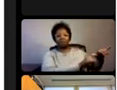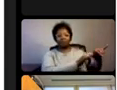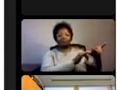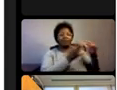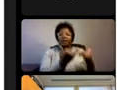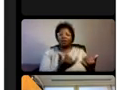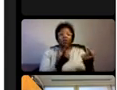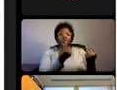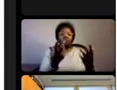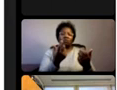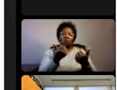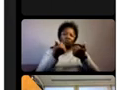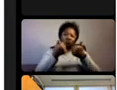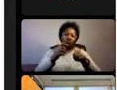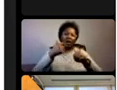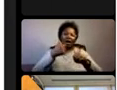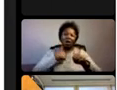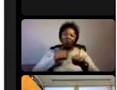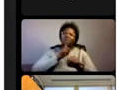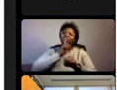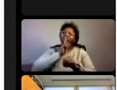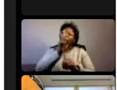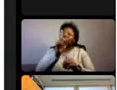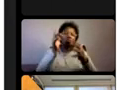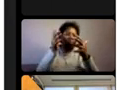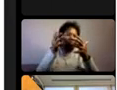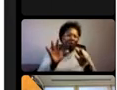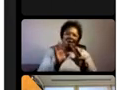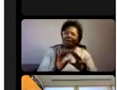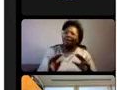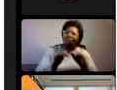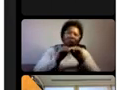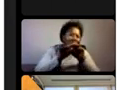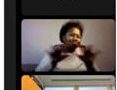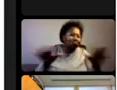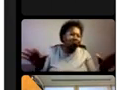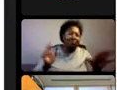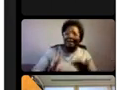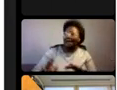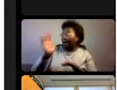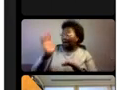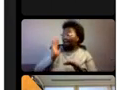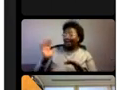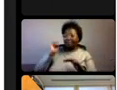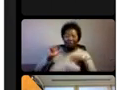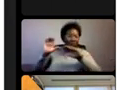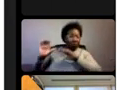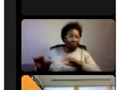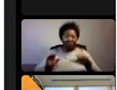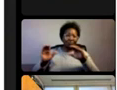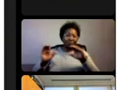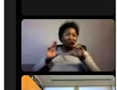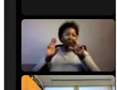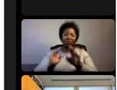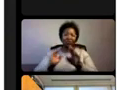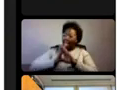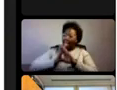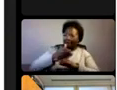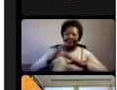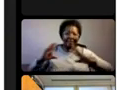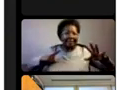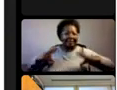as many positive cases as possible, which we've never done before, after a holiday or after